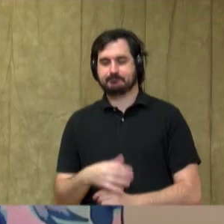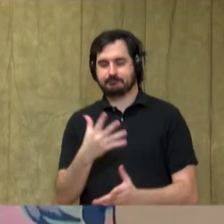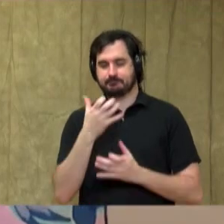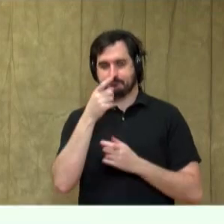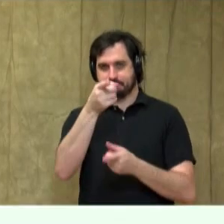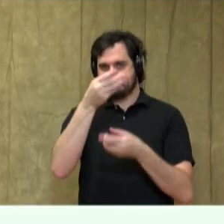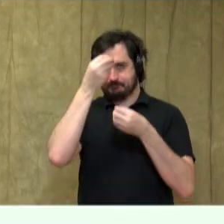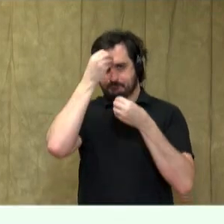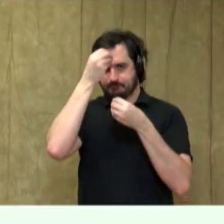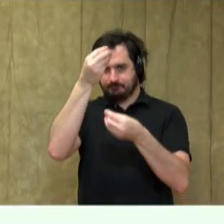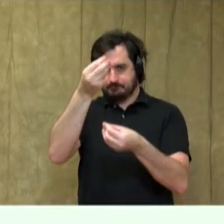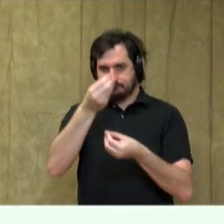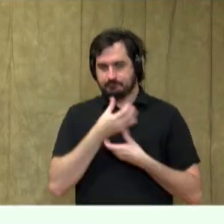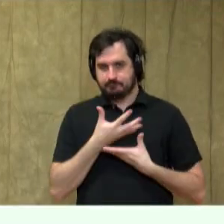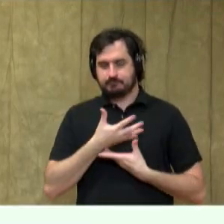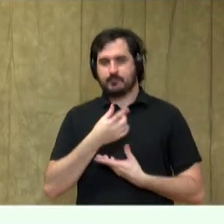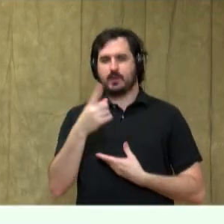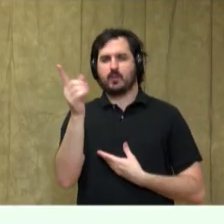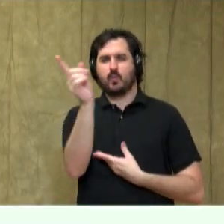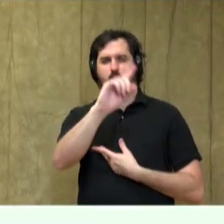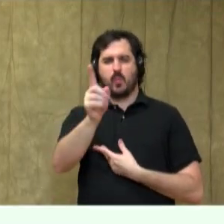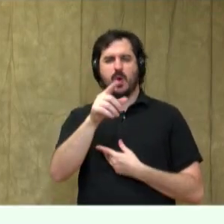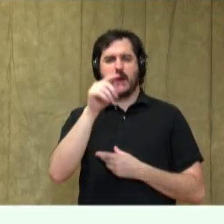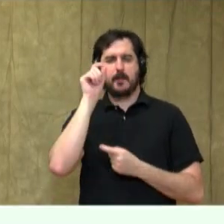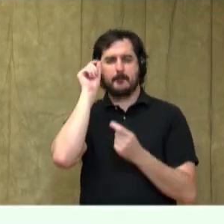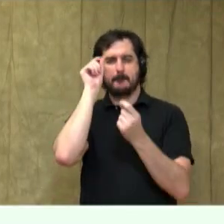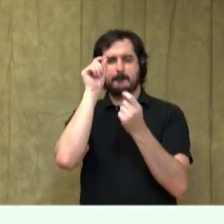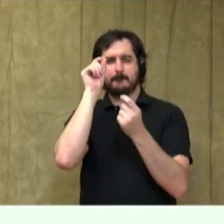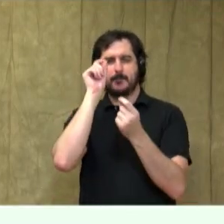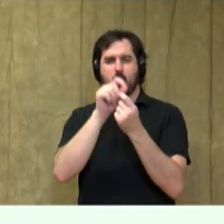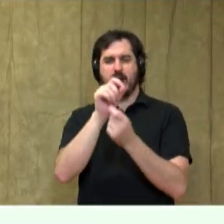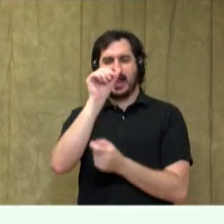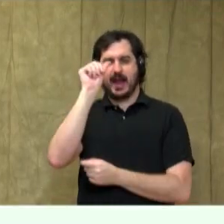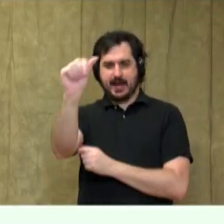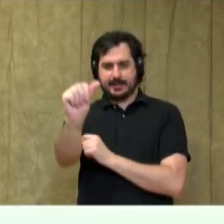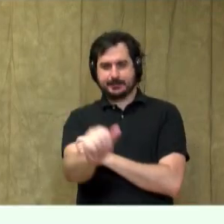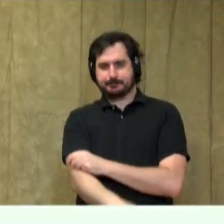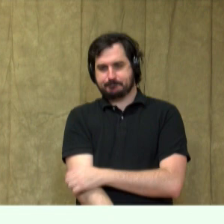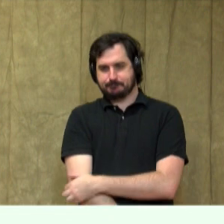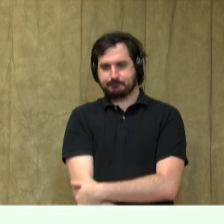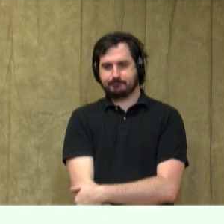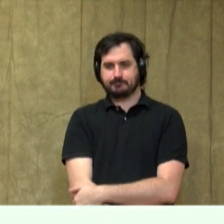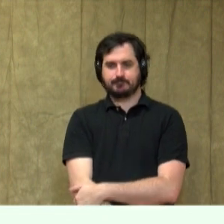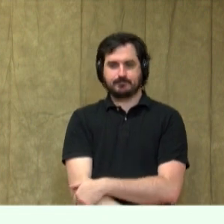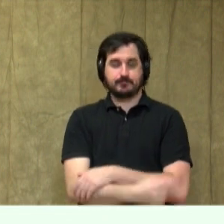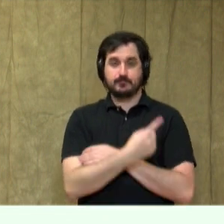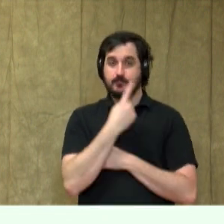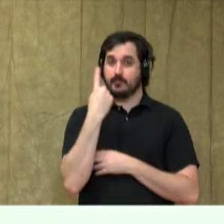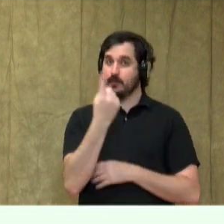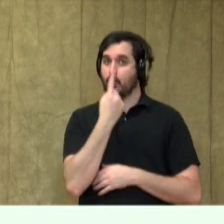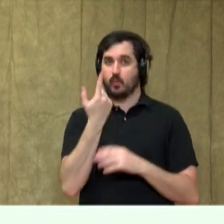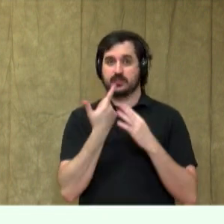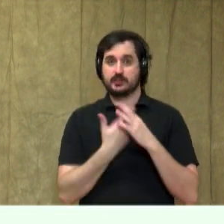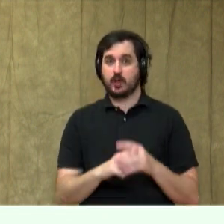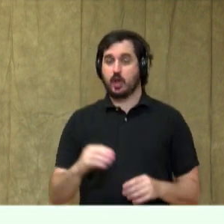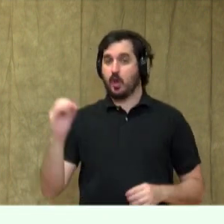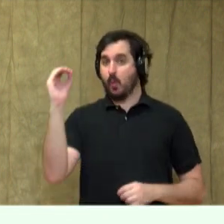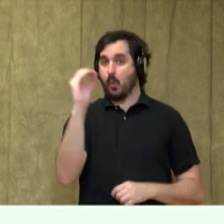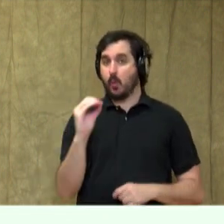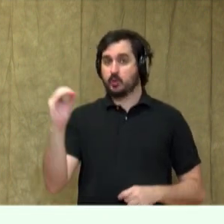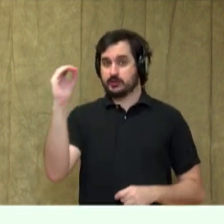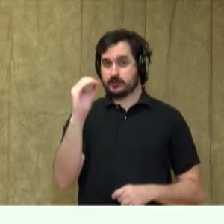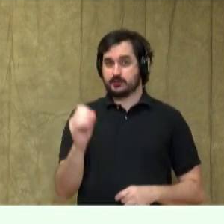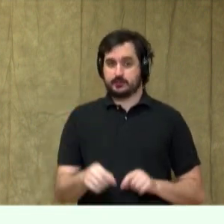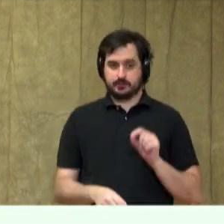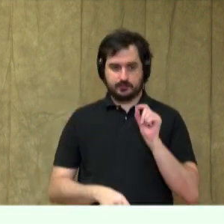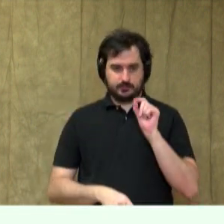me where point A is located. I always start at the origin.